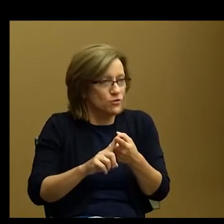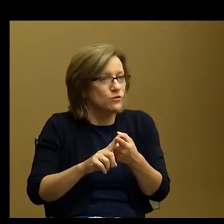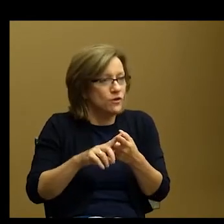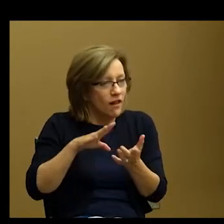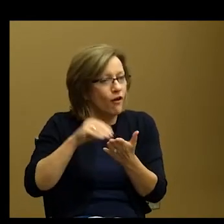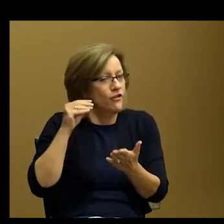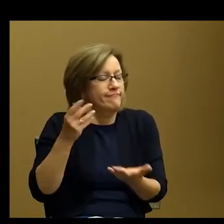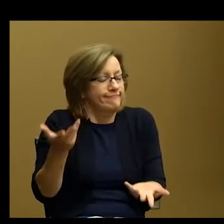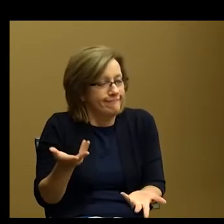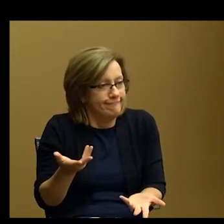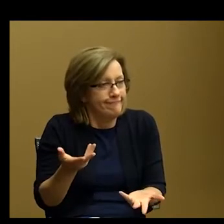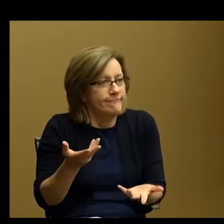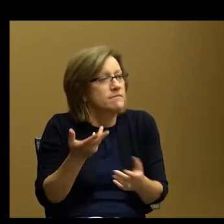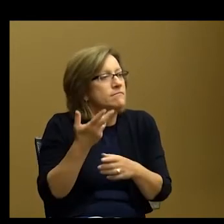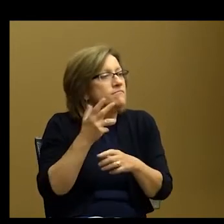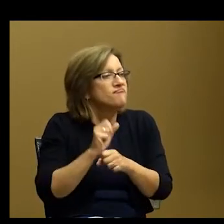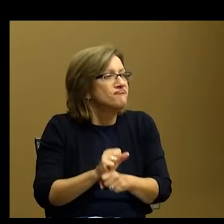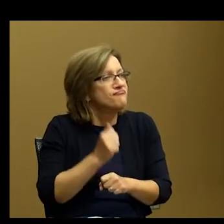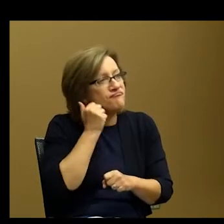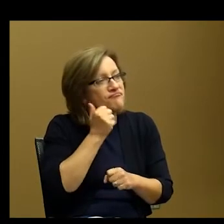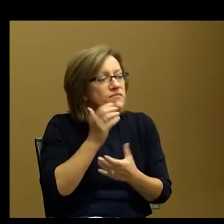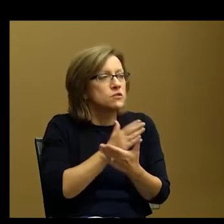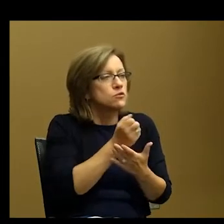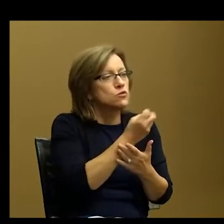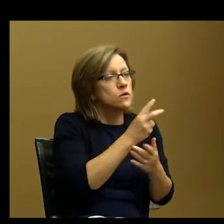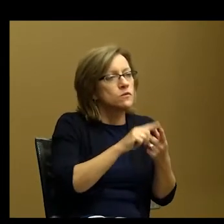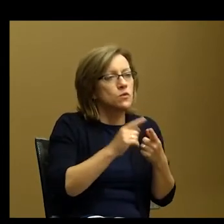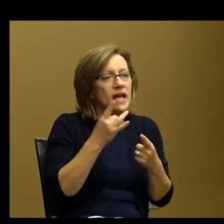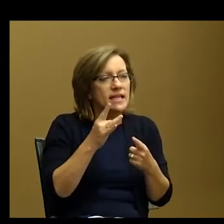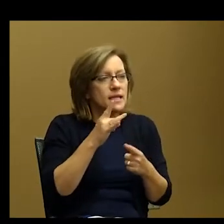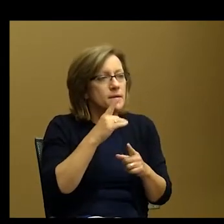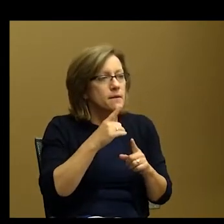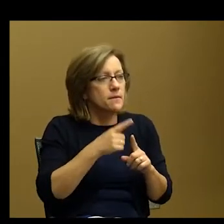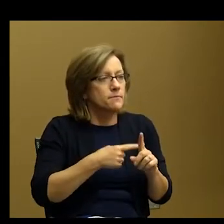usually happens between 12 and 18 months.